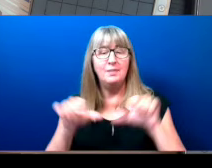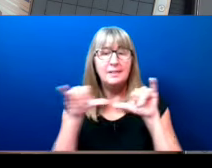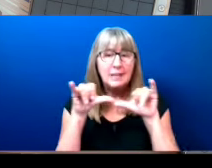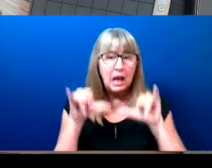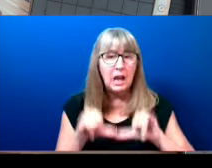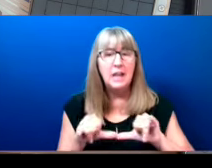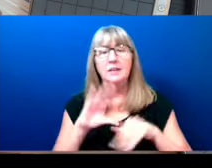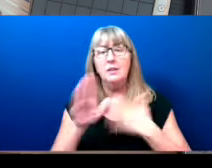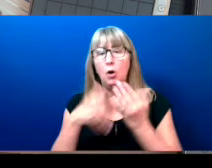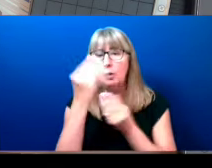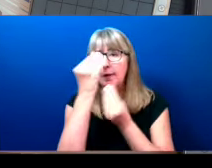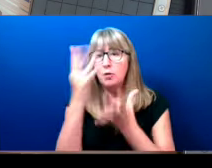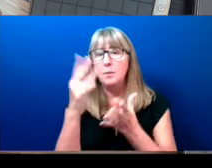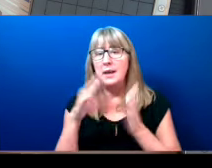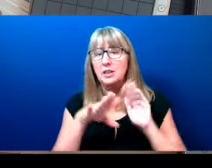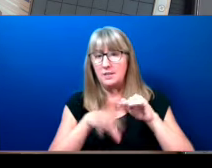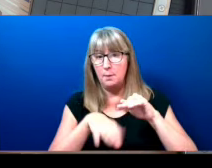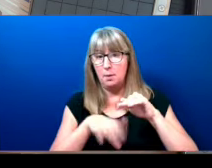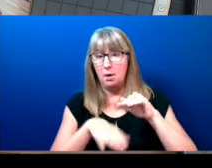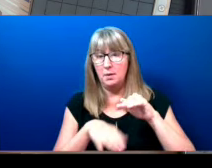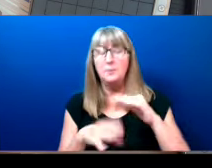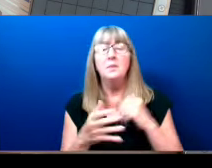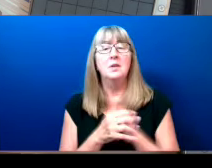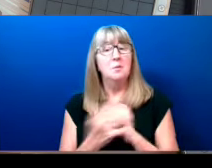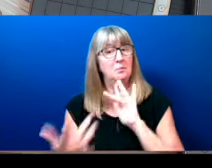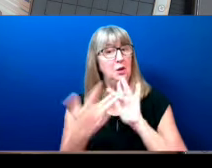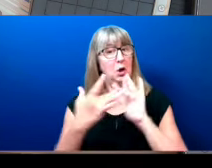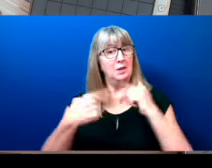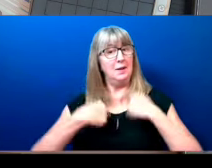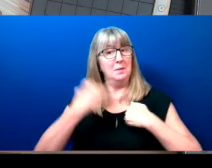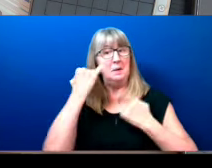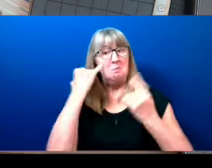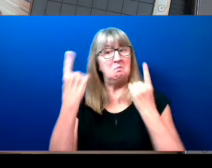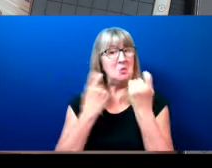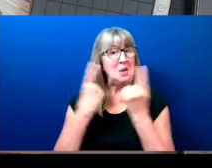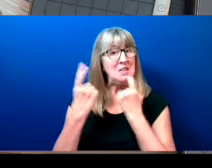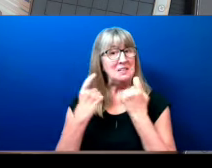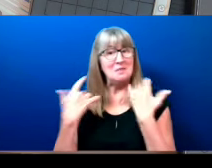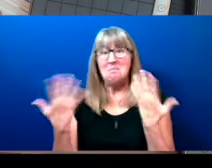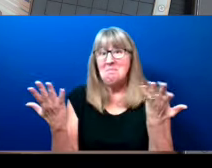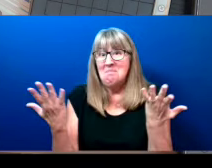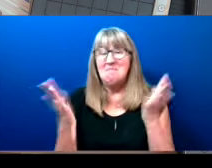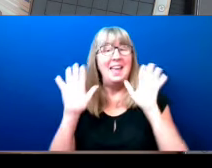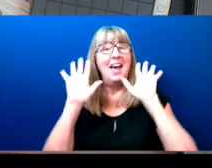notes, and you can see all of that. And contact me